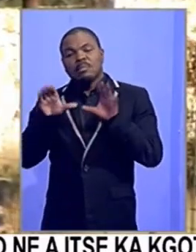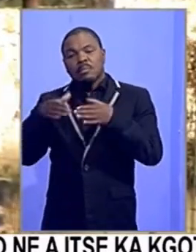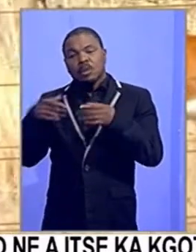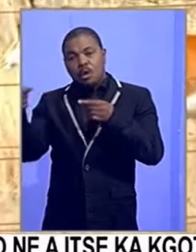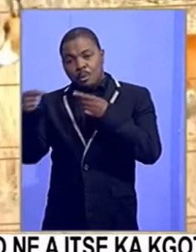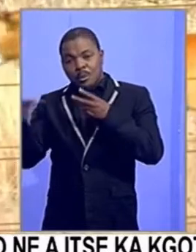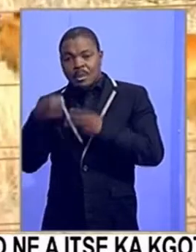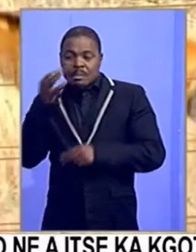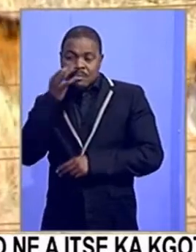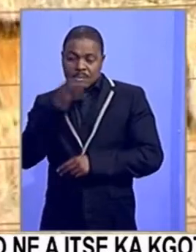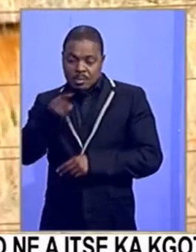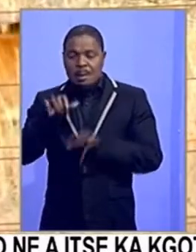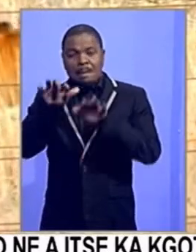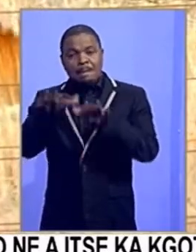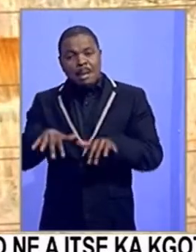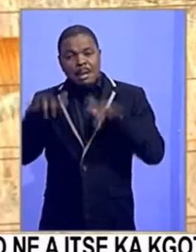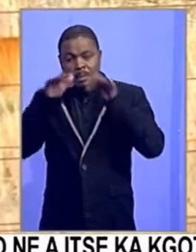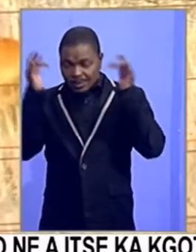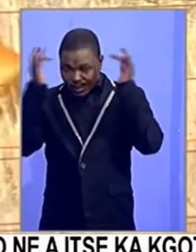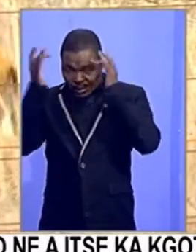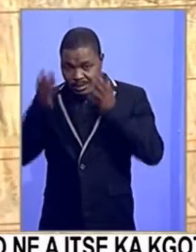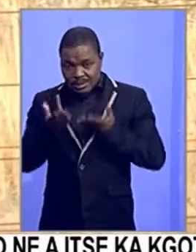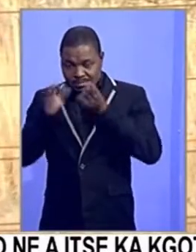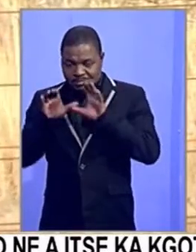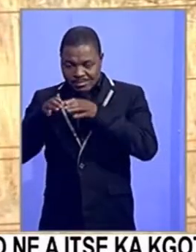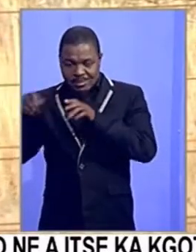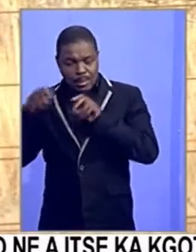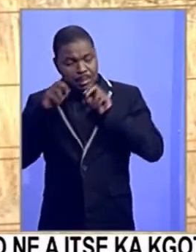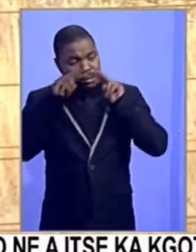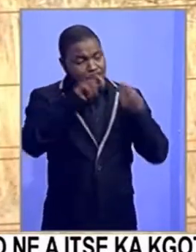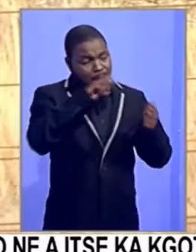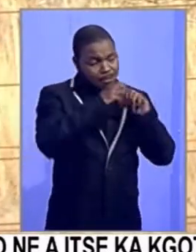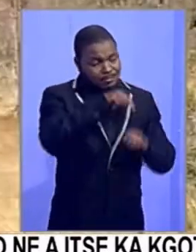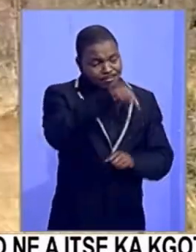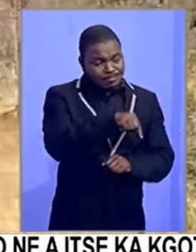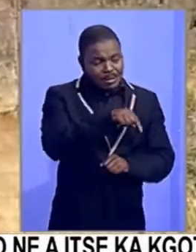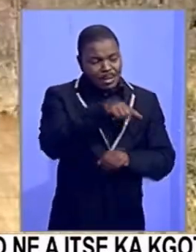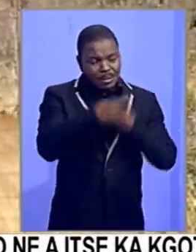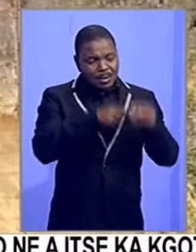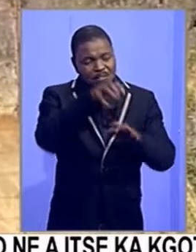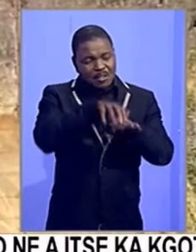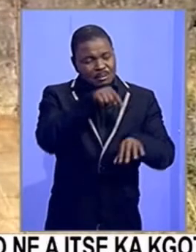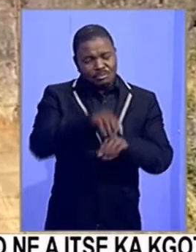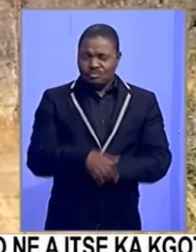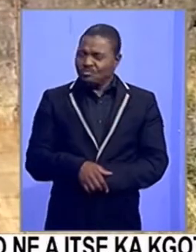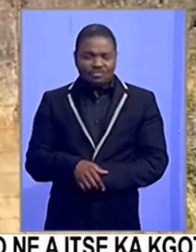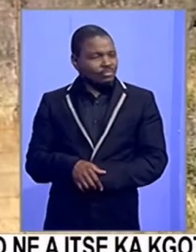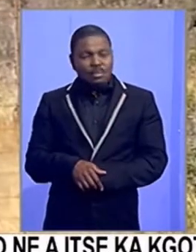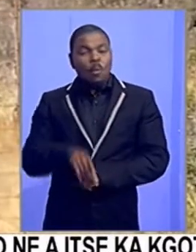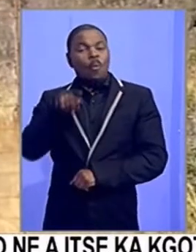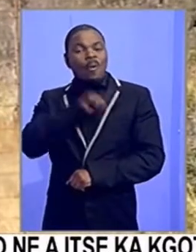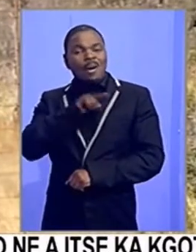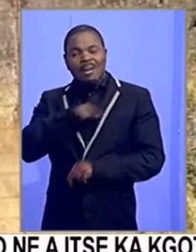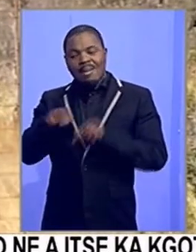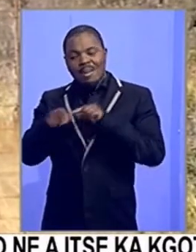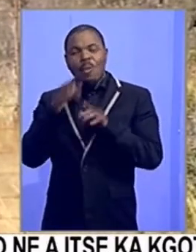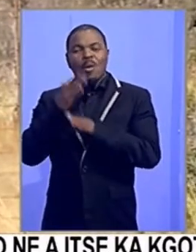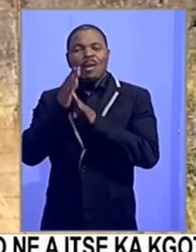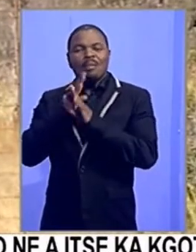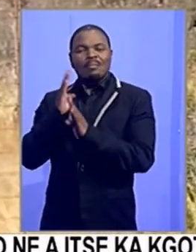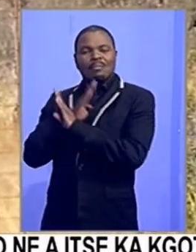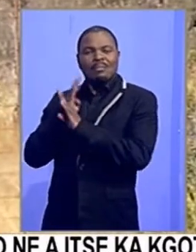ya parlamente ya tsa matlhale ga ya tshwanela go batlisisa mathata a ka ga Phala-phala ka gonne e direla mo sephiring le